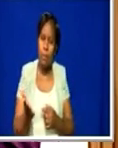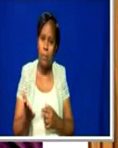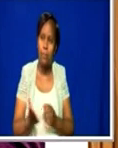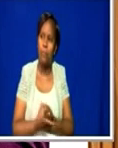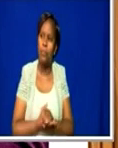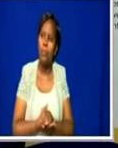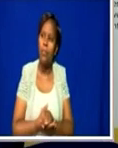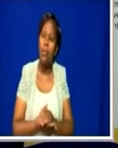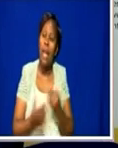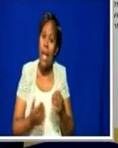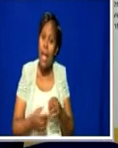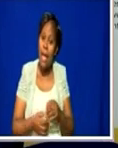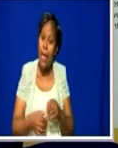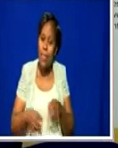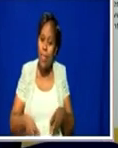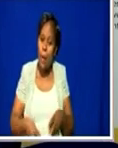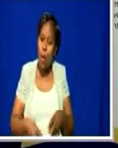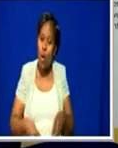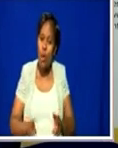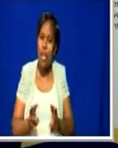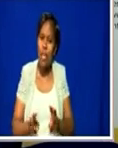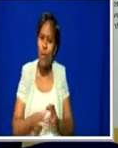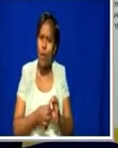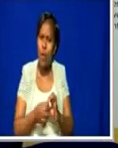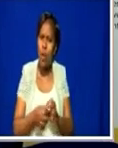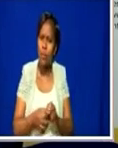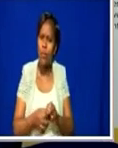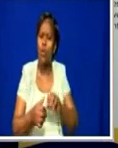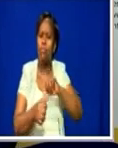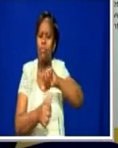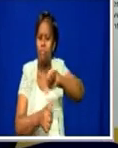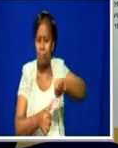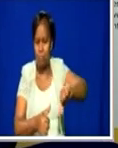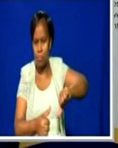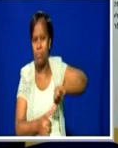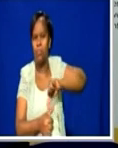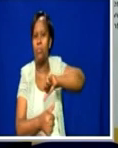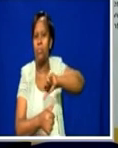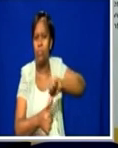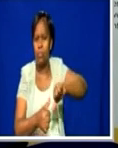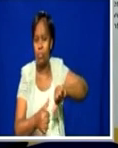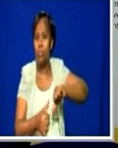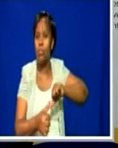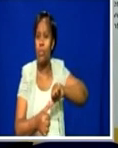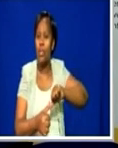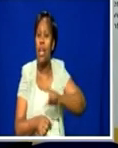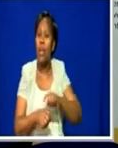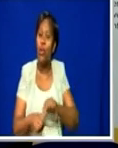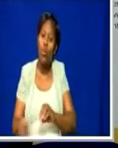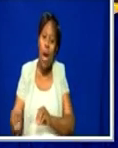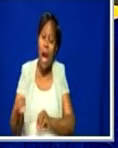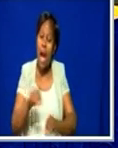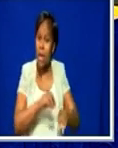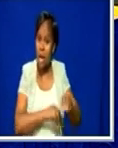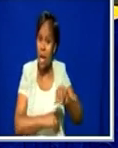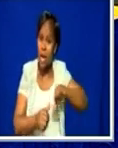Yes. So the paths that they follow. What maybe you call revolving or something. Yes, yes. yes. Rotating. Revolving. No, not rotating. Uh-huh. When they are going around the